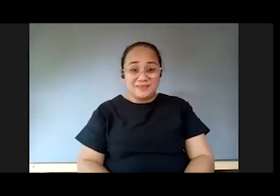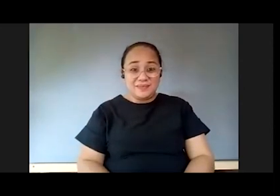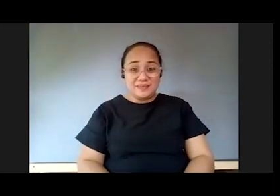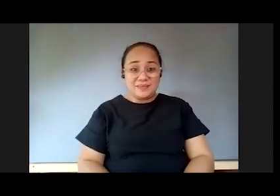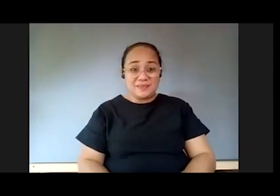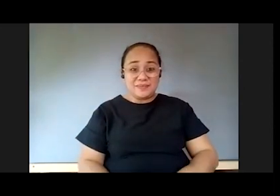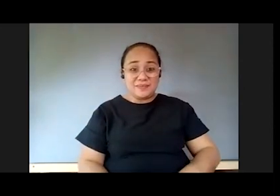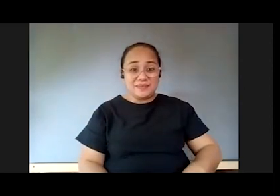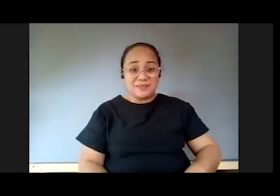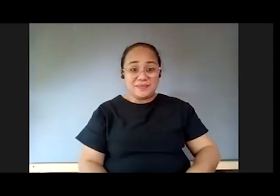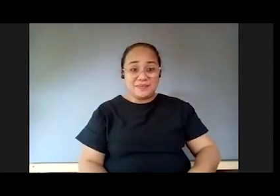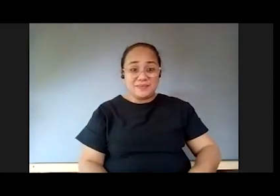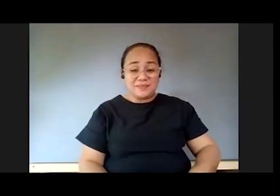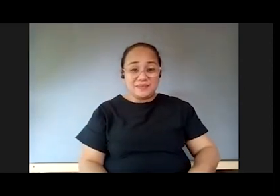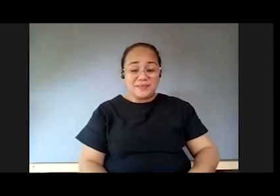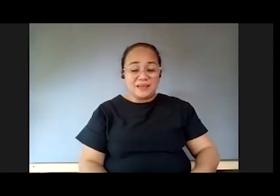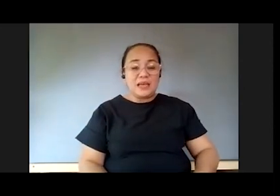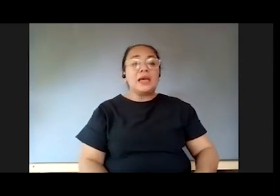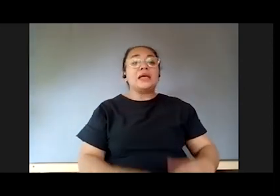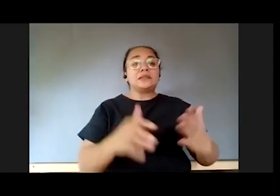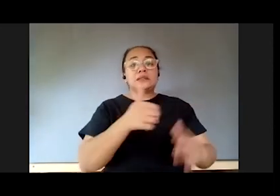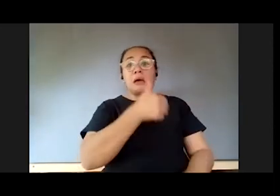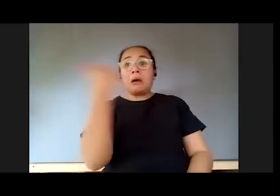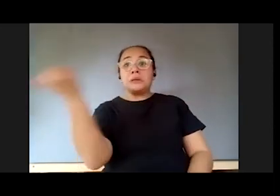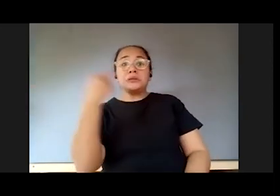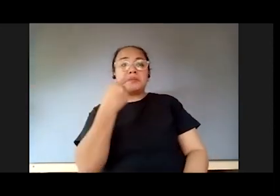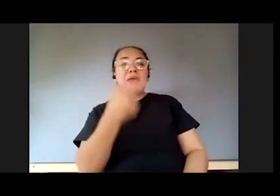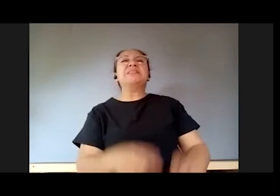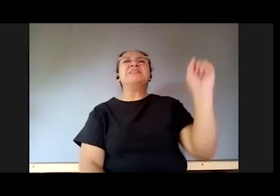And then other people said, and yes, we don't use the word have here. We